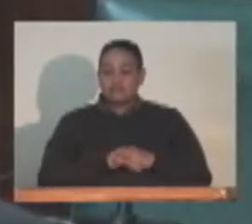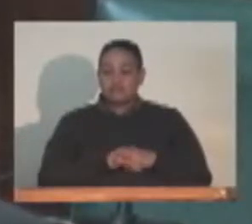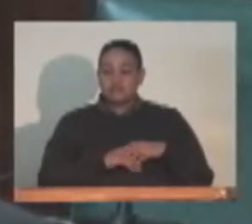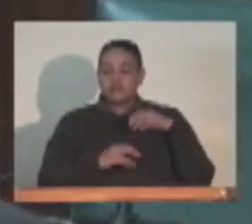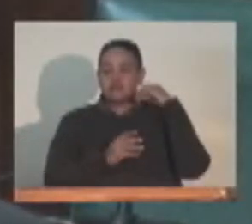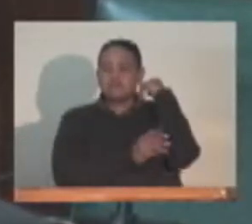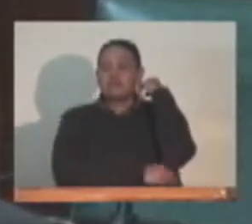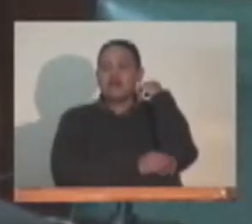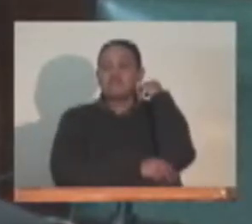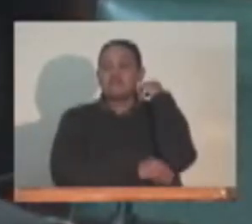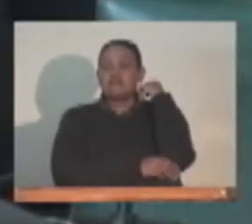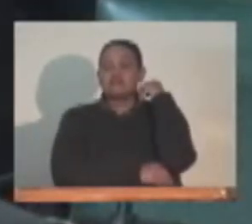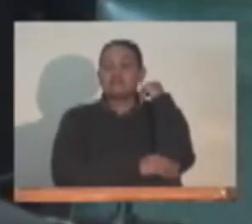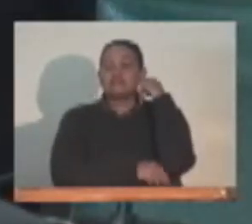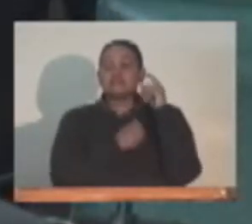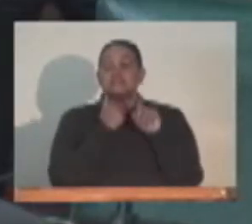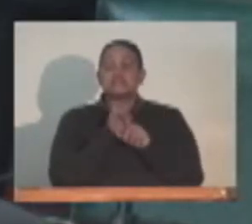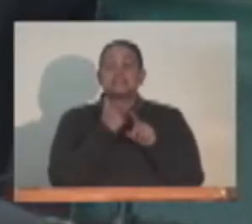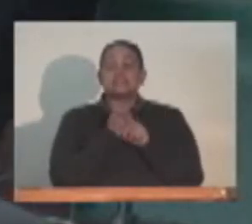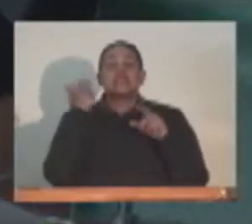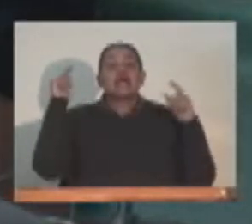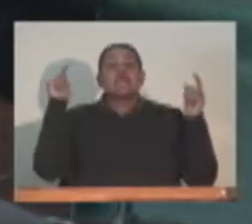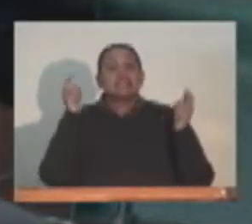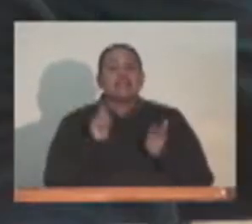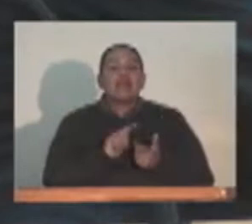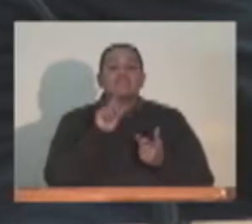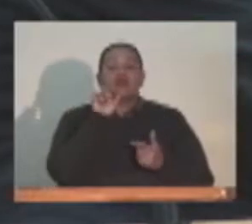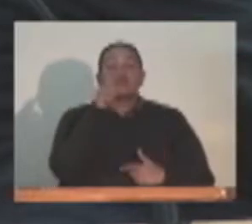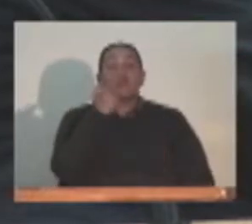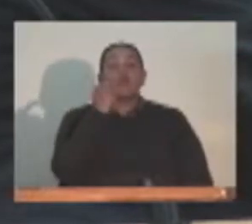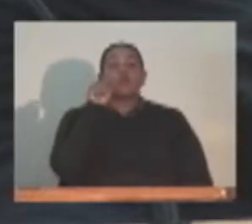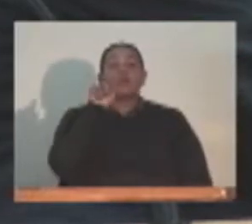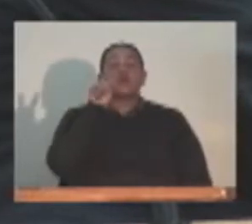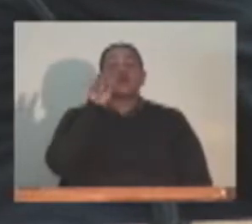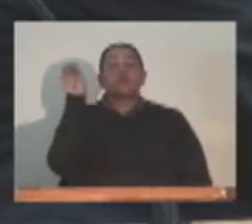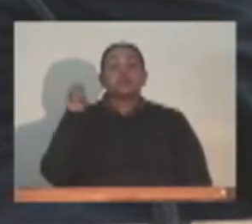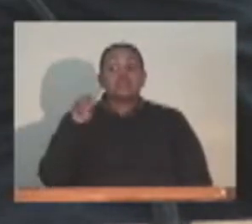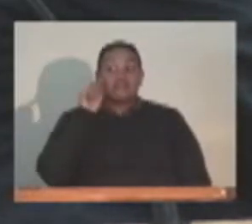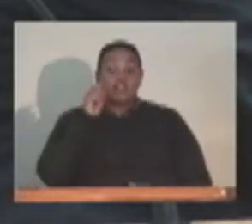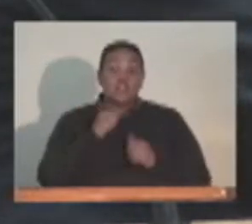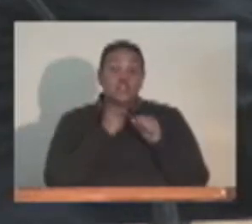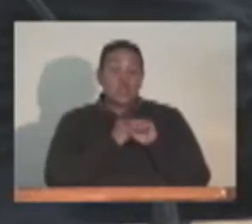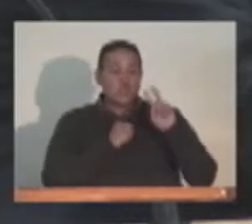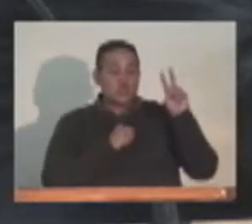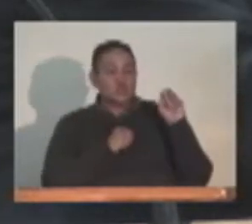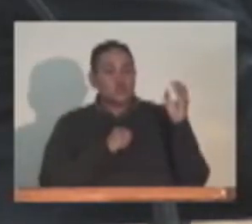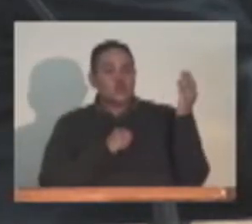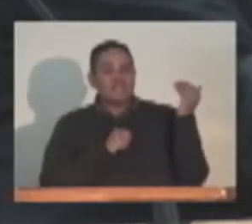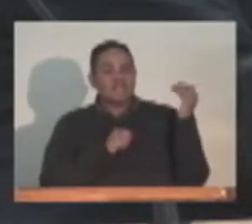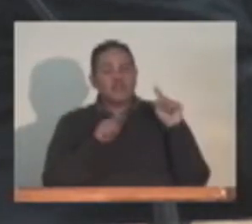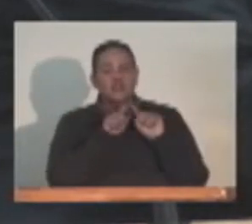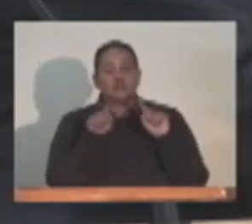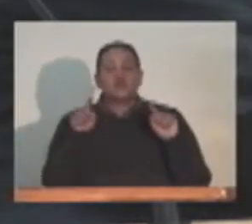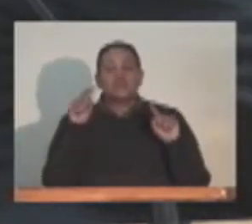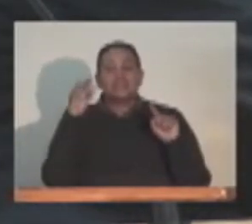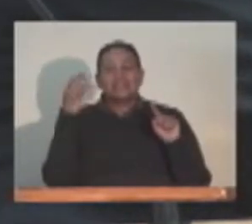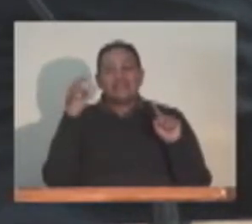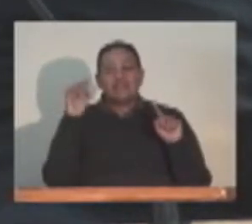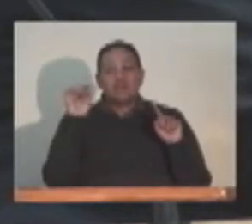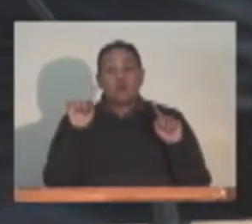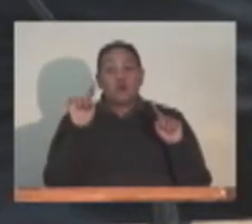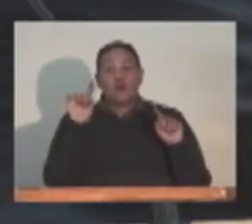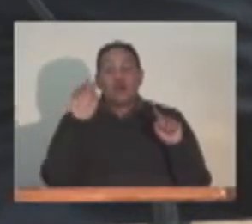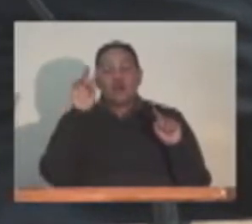absolute sense declined from 21.2% for calendar year 2015 to